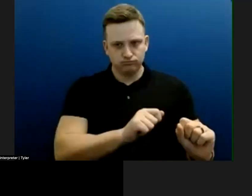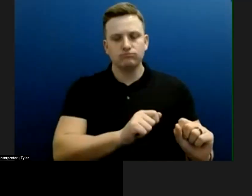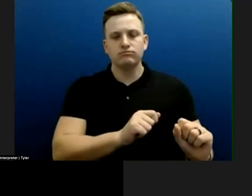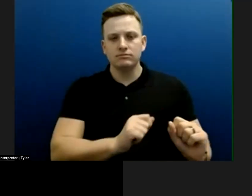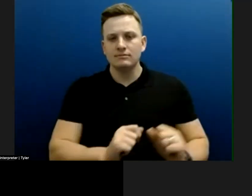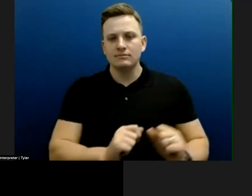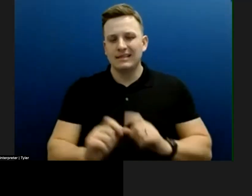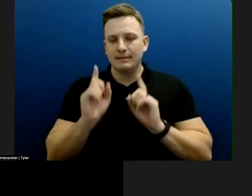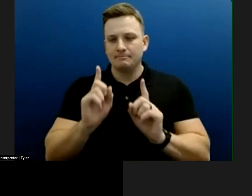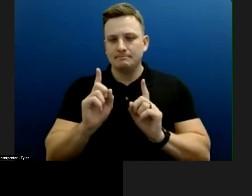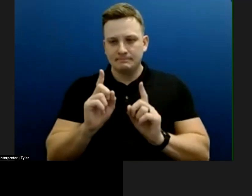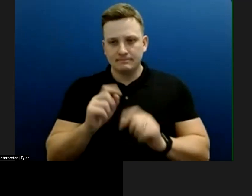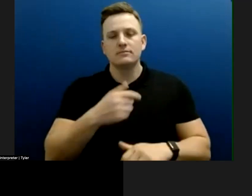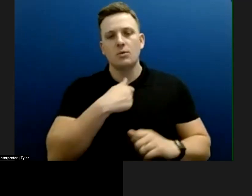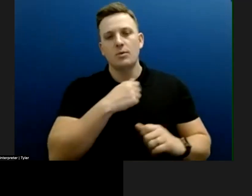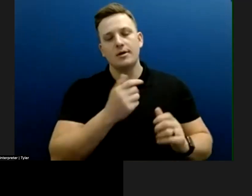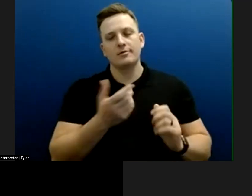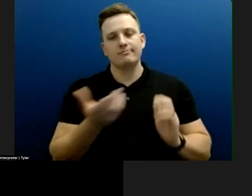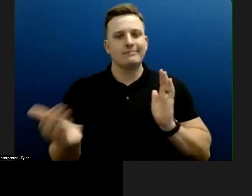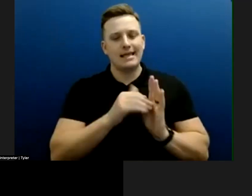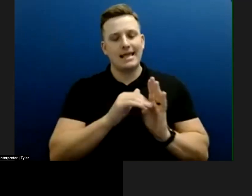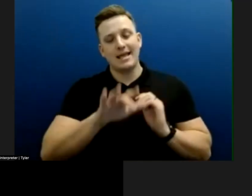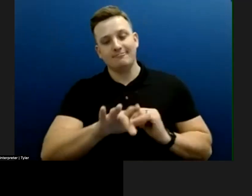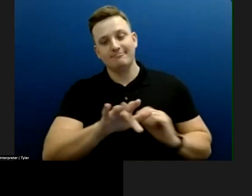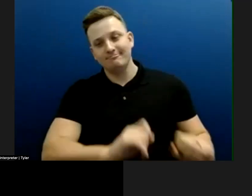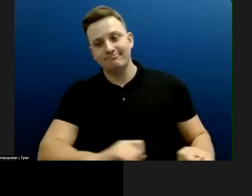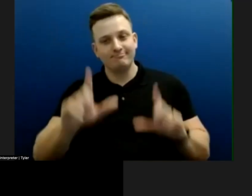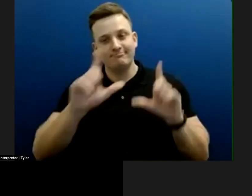2 seconds, I'll reopen it back up.